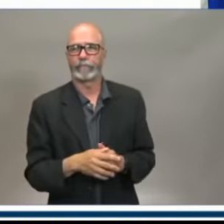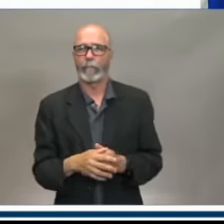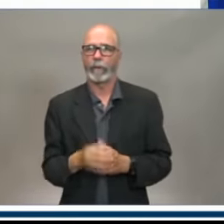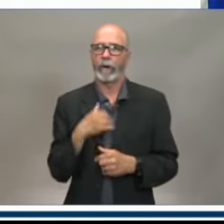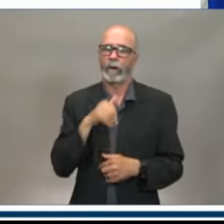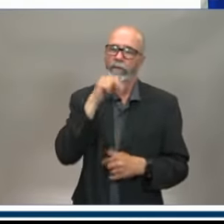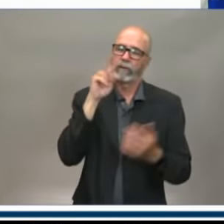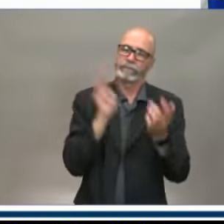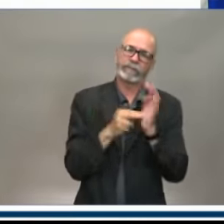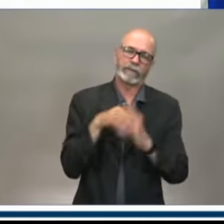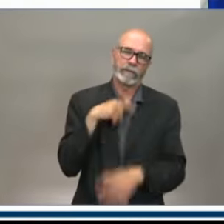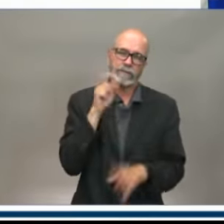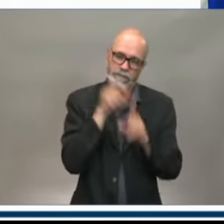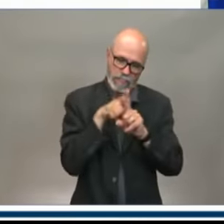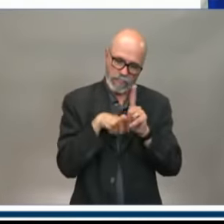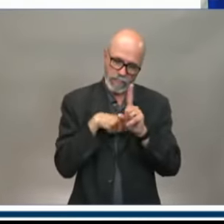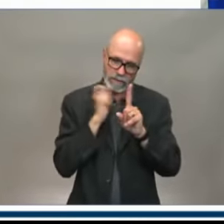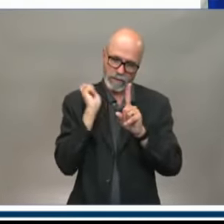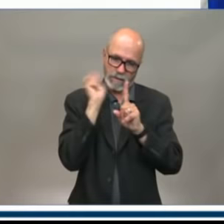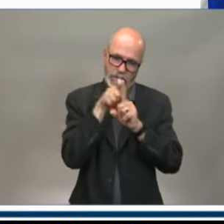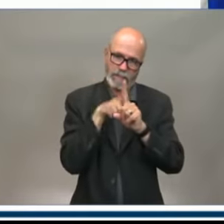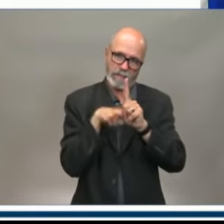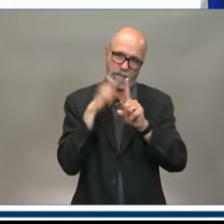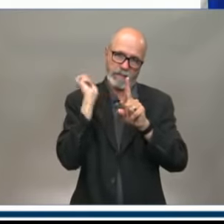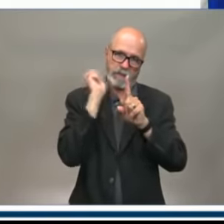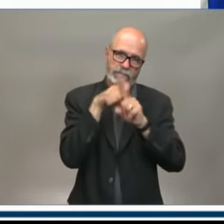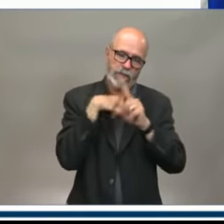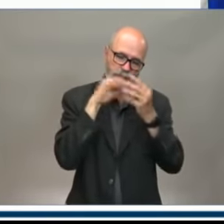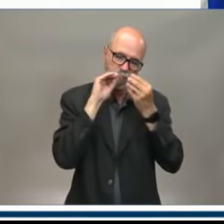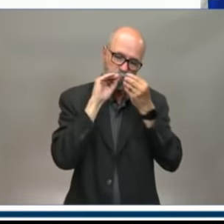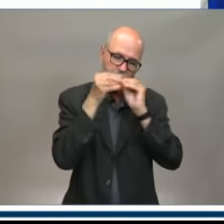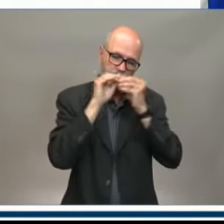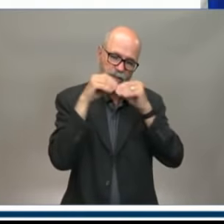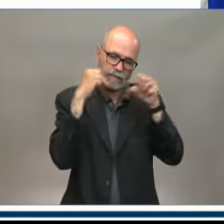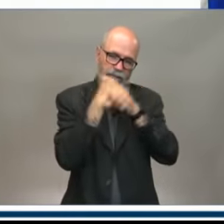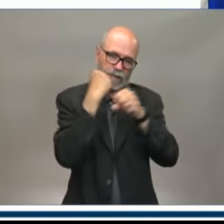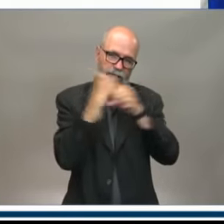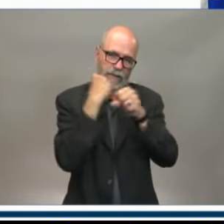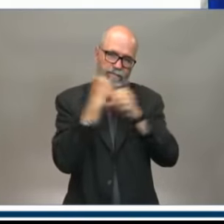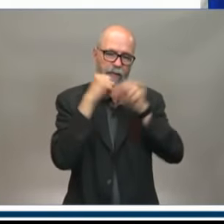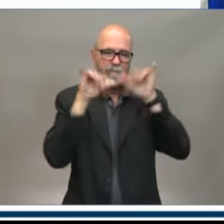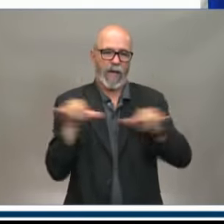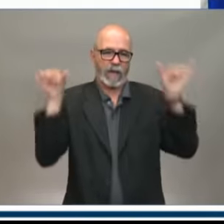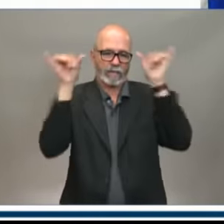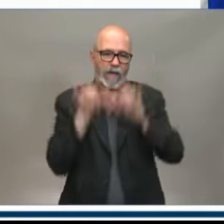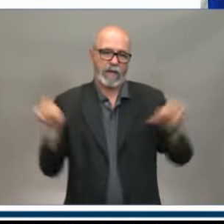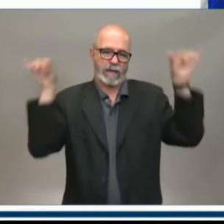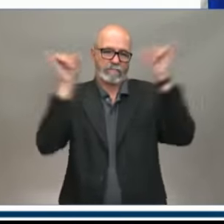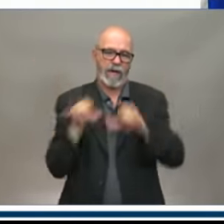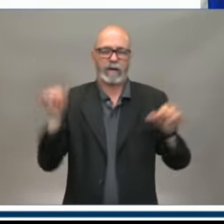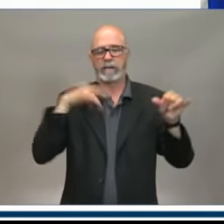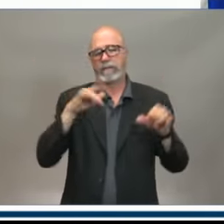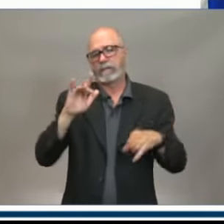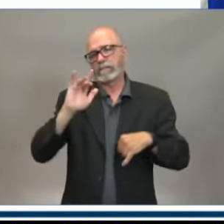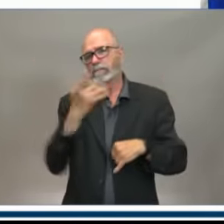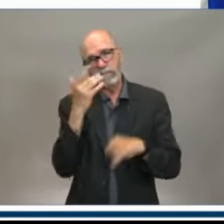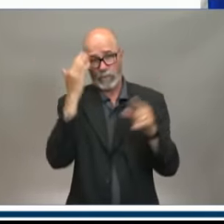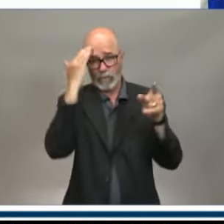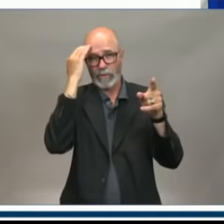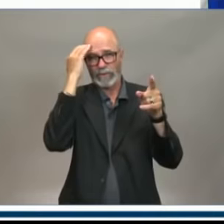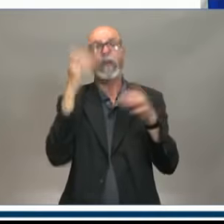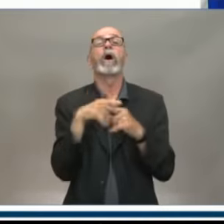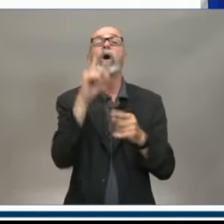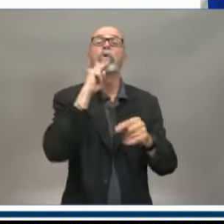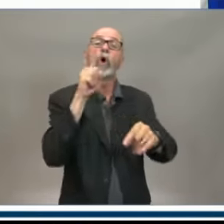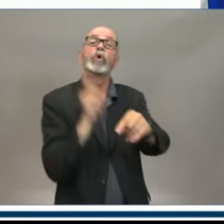that the province releases every day, but there's still timing issues. So where the statistics related to what's happening in long-term care are still being updated a